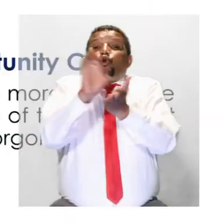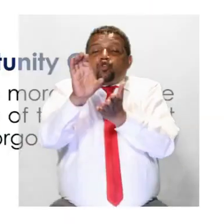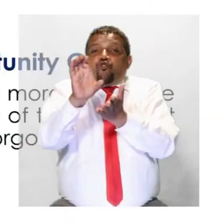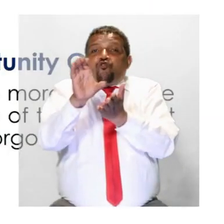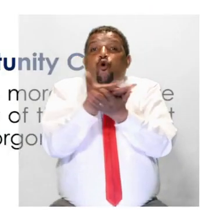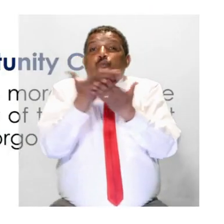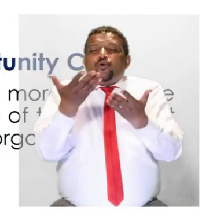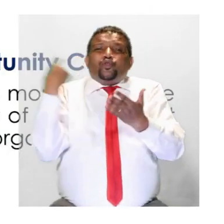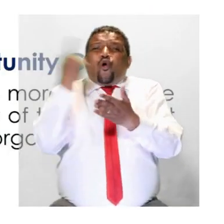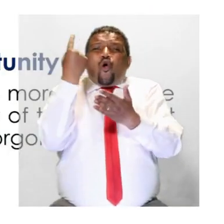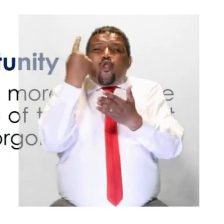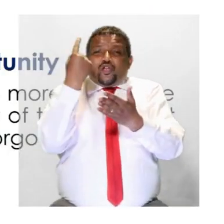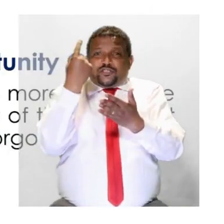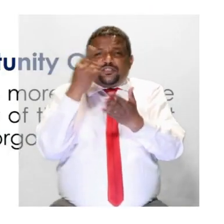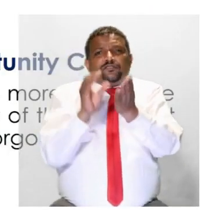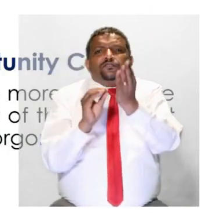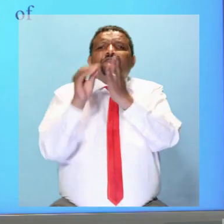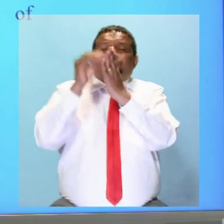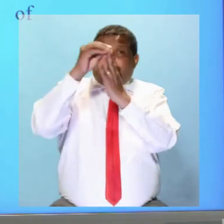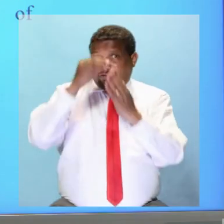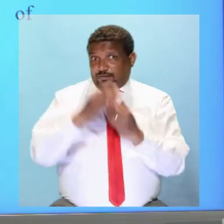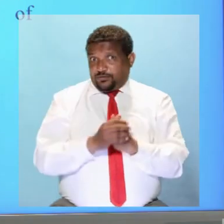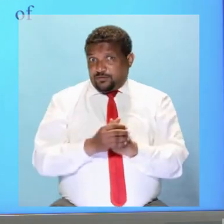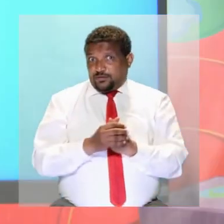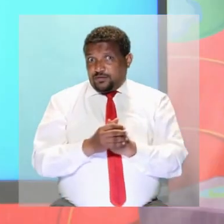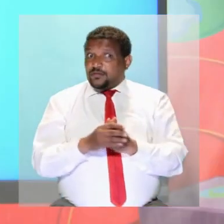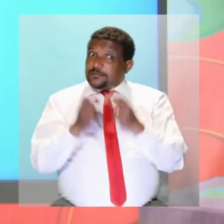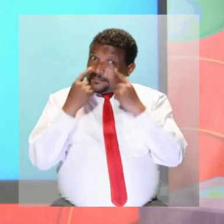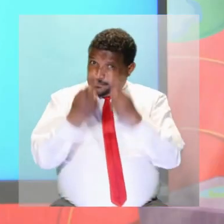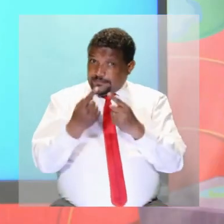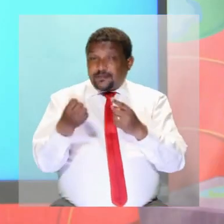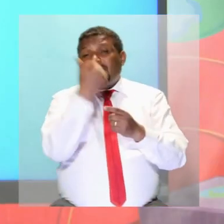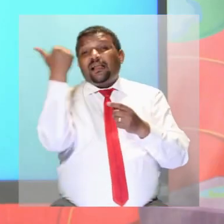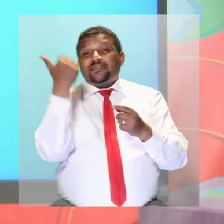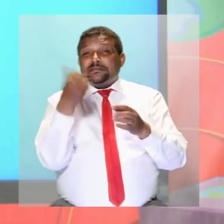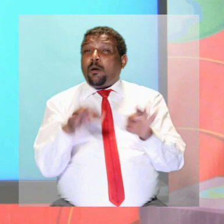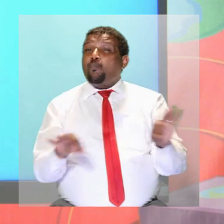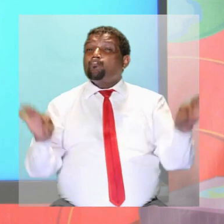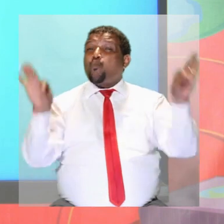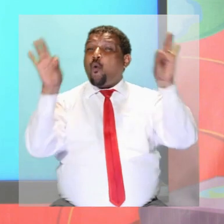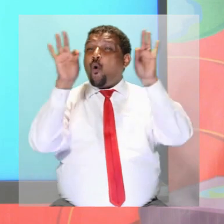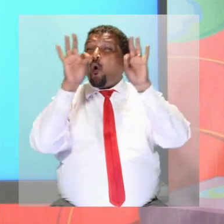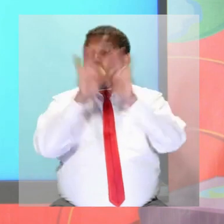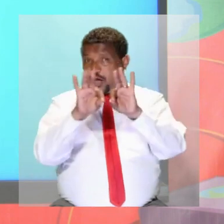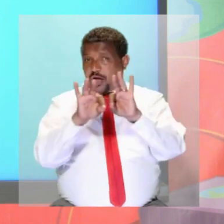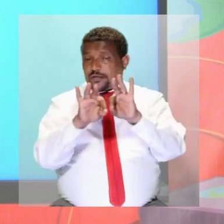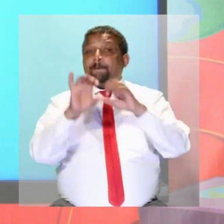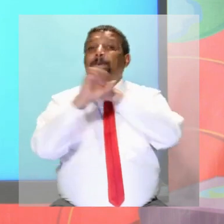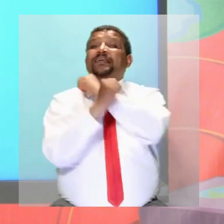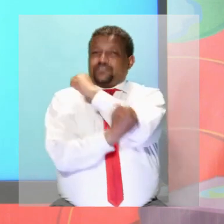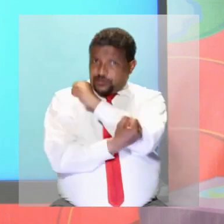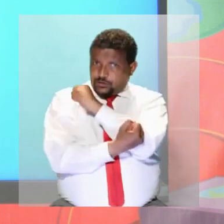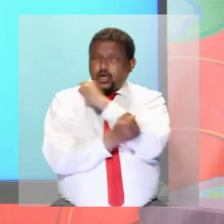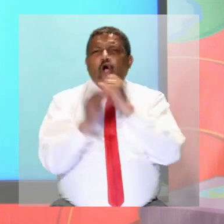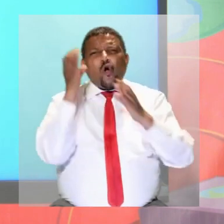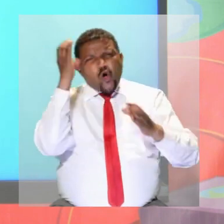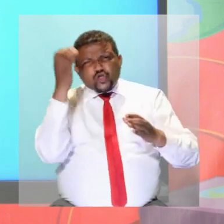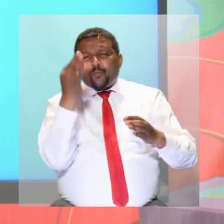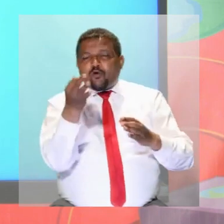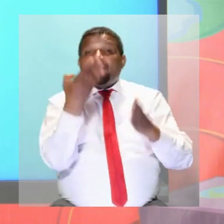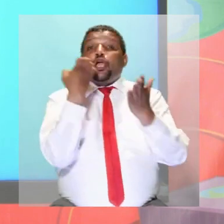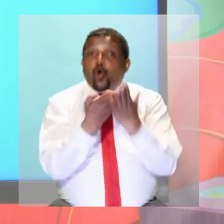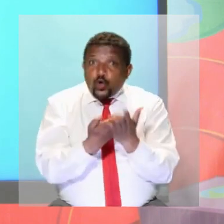commodity will always increase. Now, let's see another important or basic concept